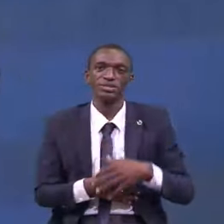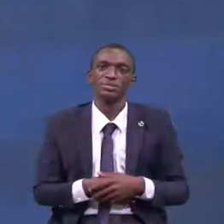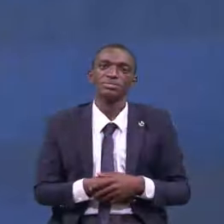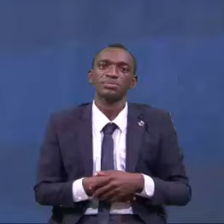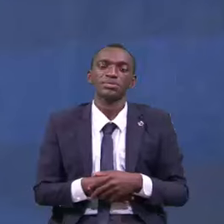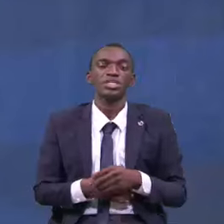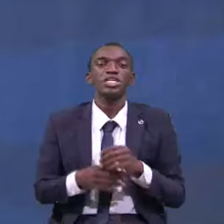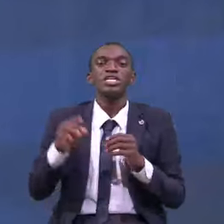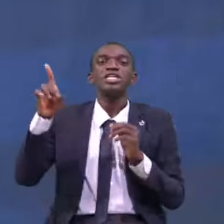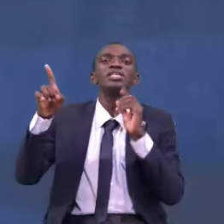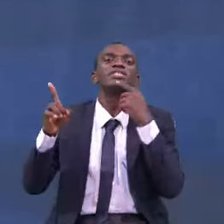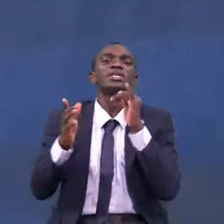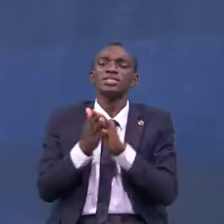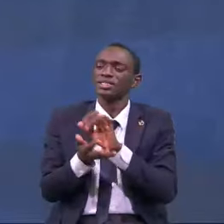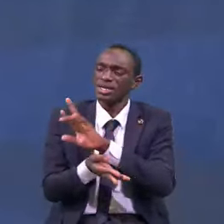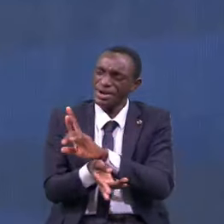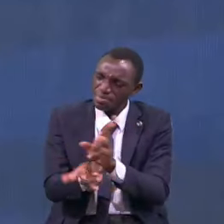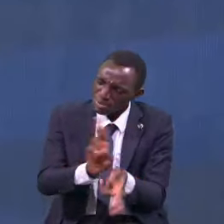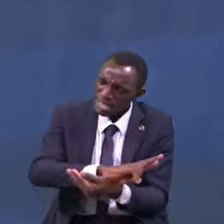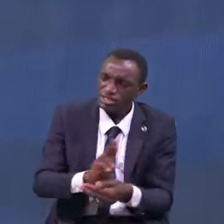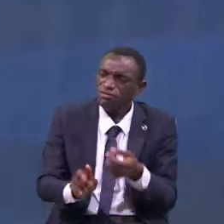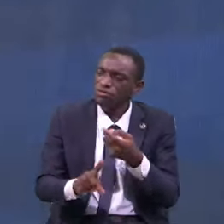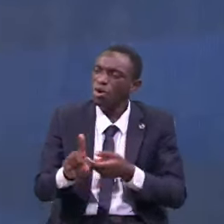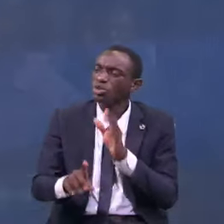It says repent you from your past life.